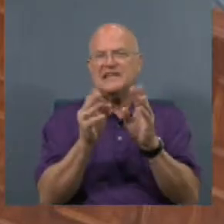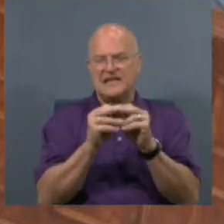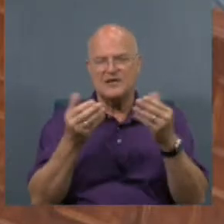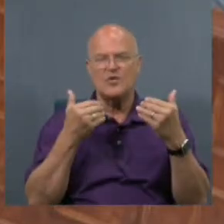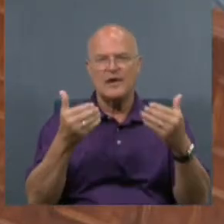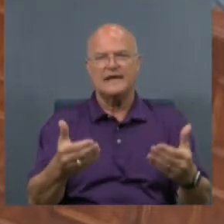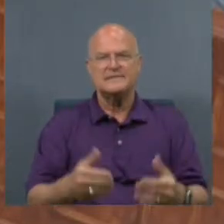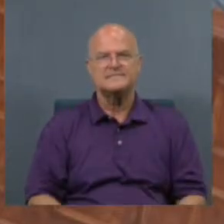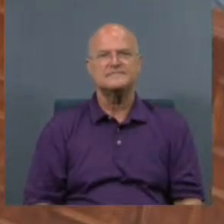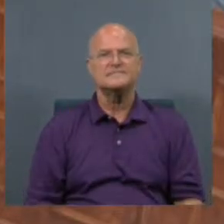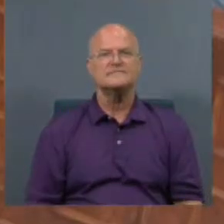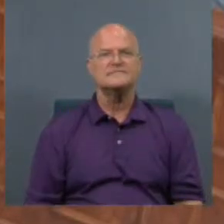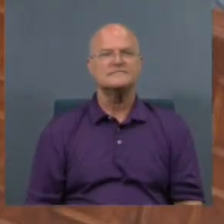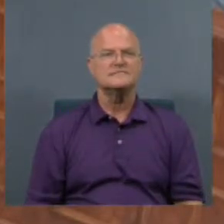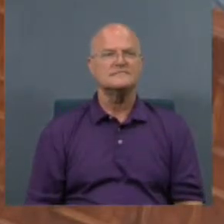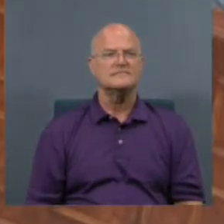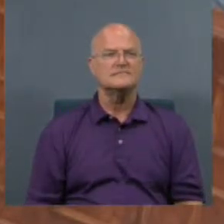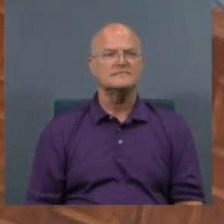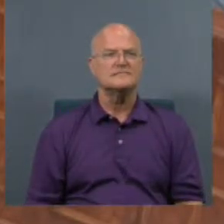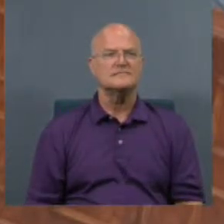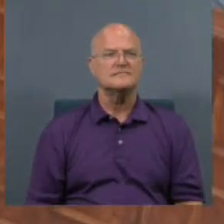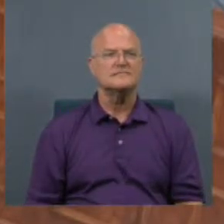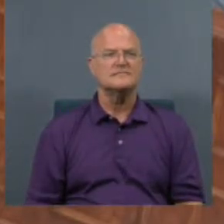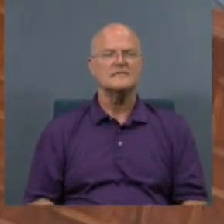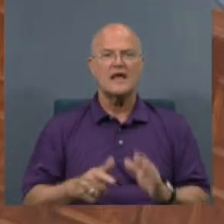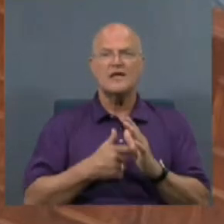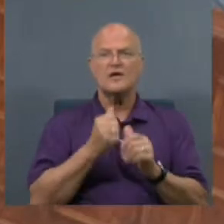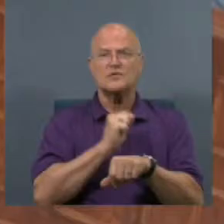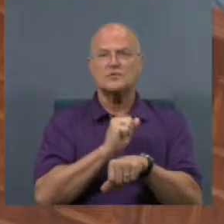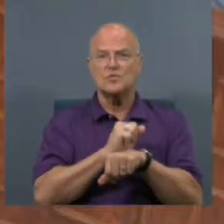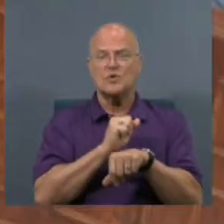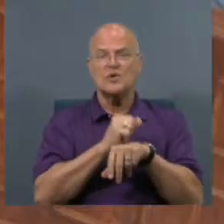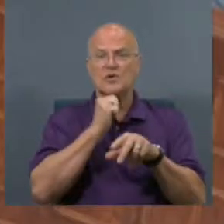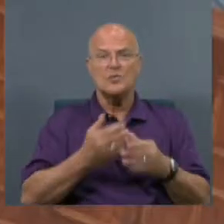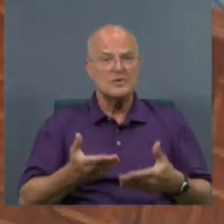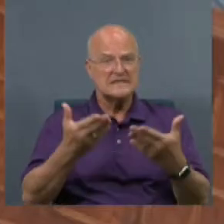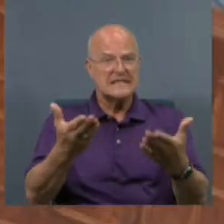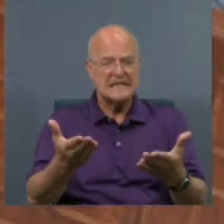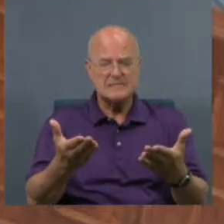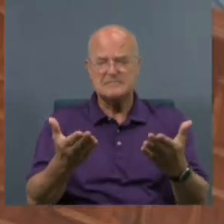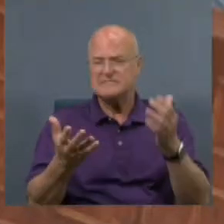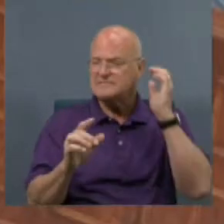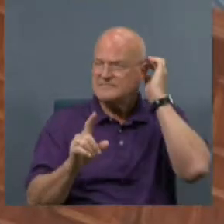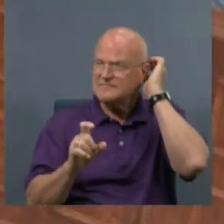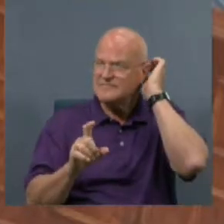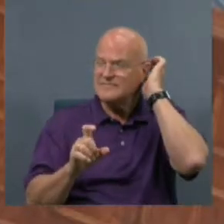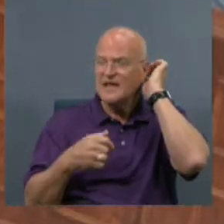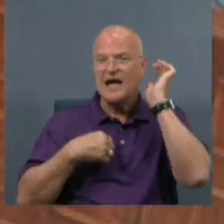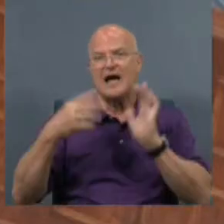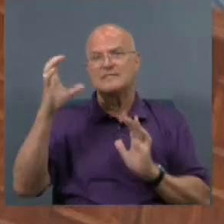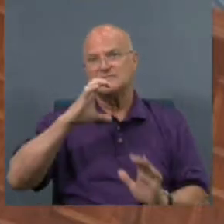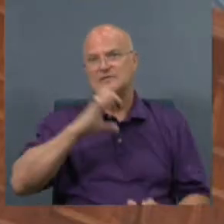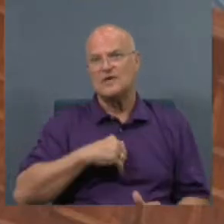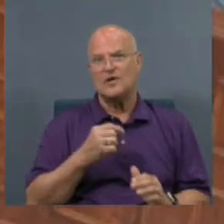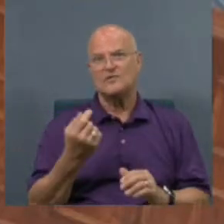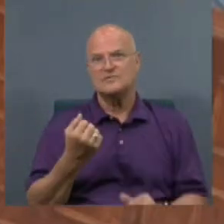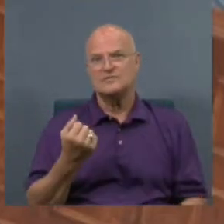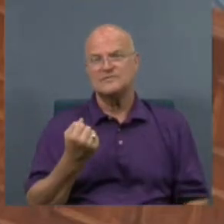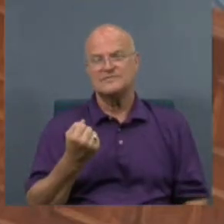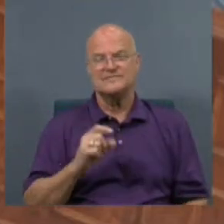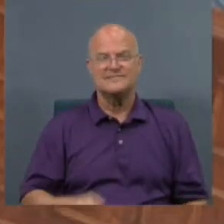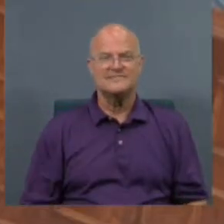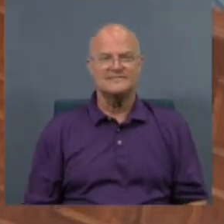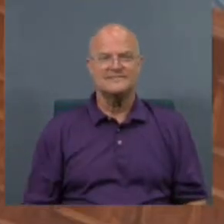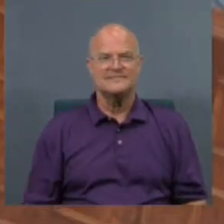at them. So how does this usually work? You just look at them, but you don't present them? I'm looking for them, Joe, by the way, so.